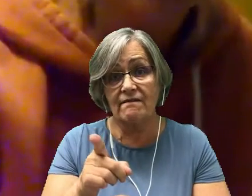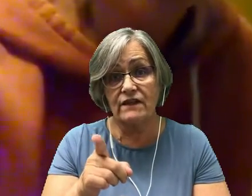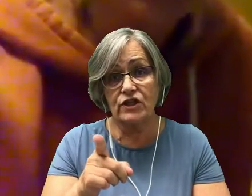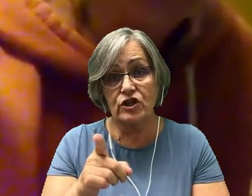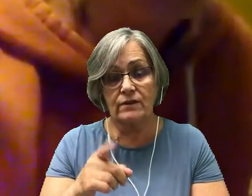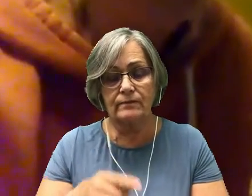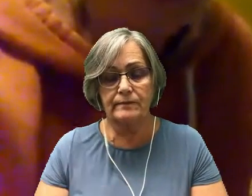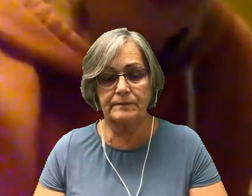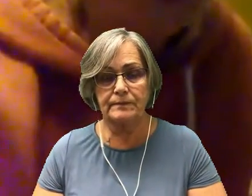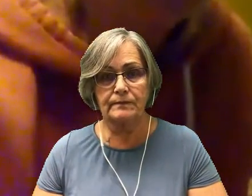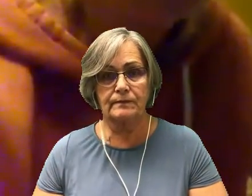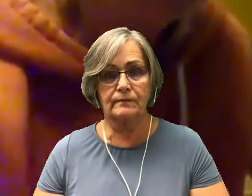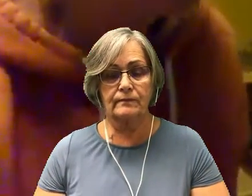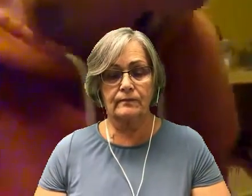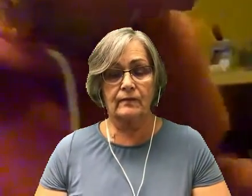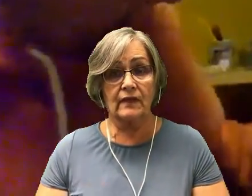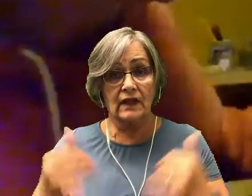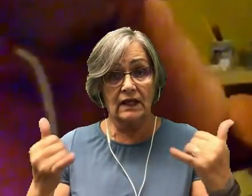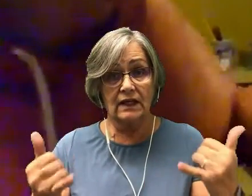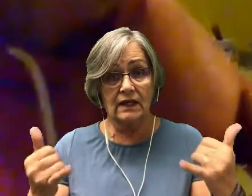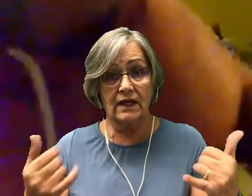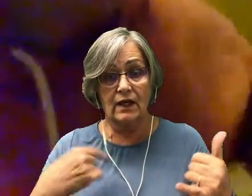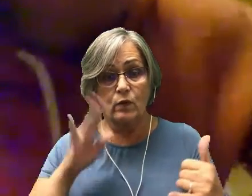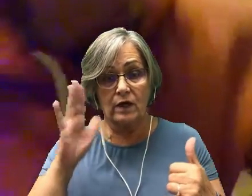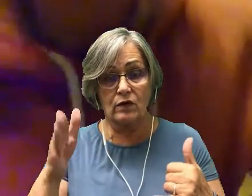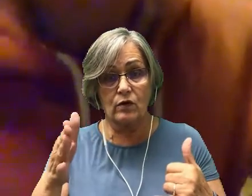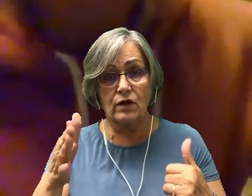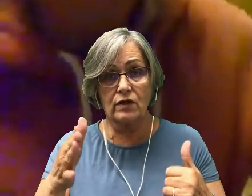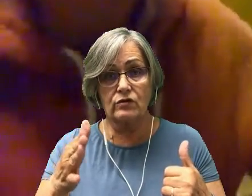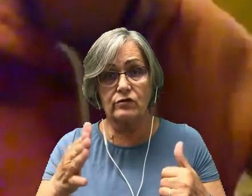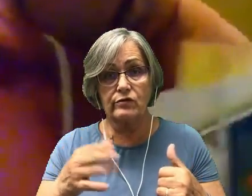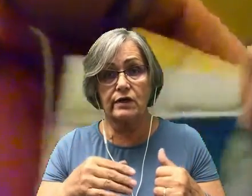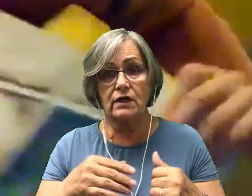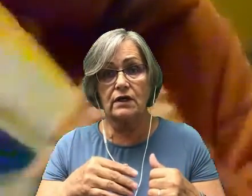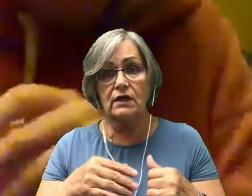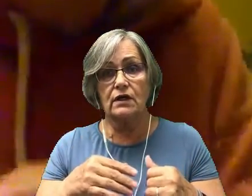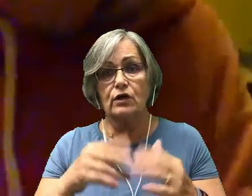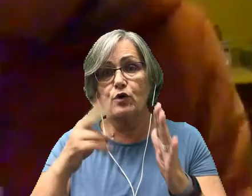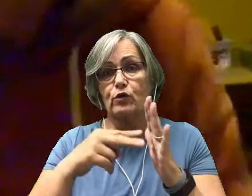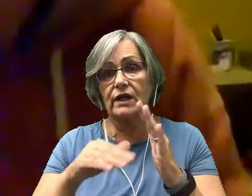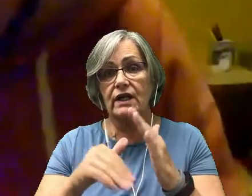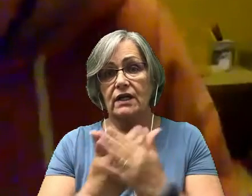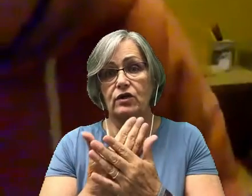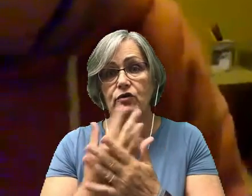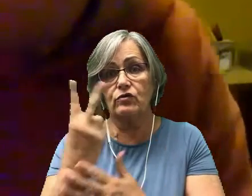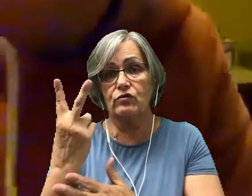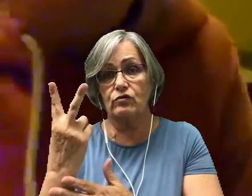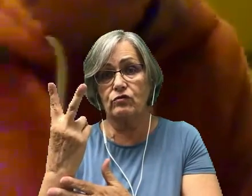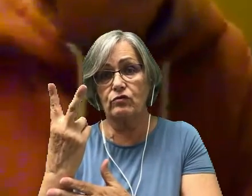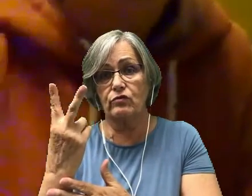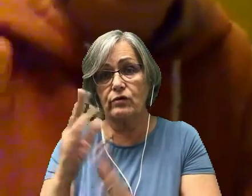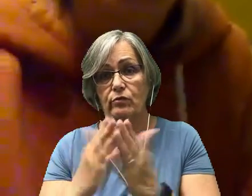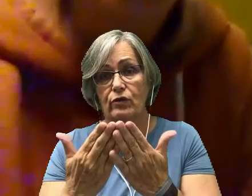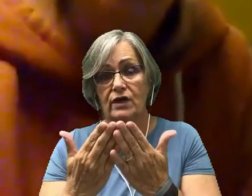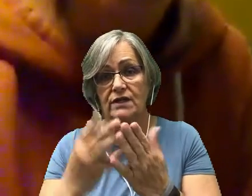was nonfiction. Okay, so today we're going to go through two new books and we're